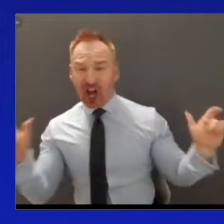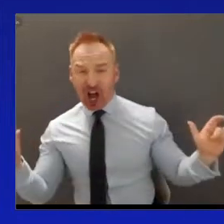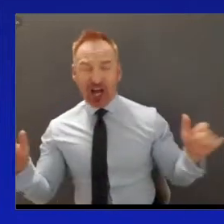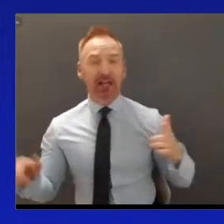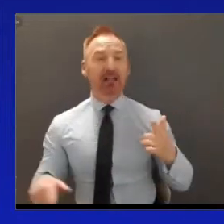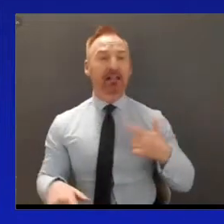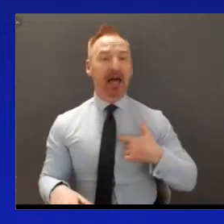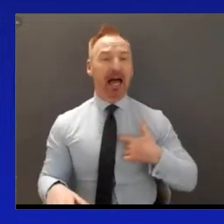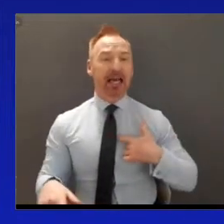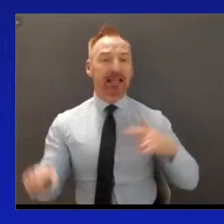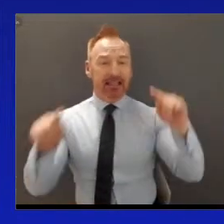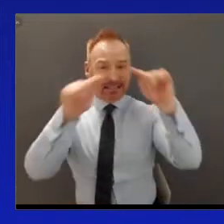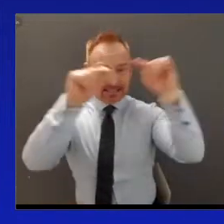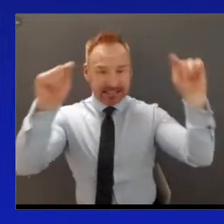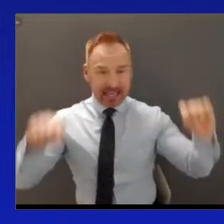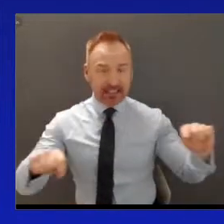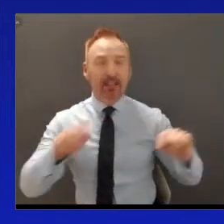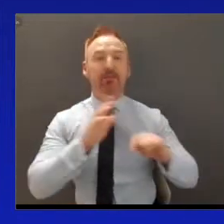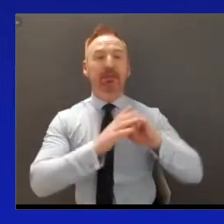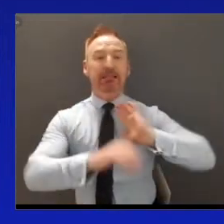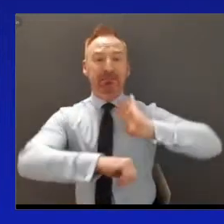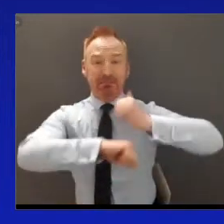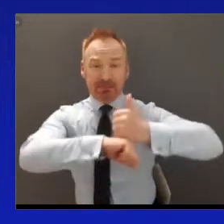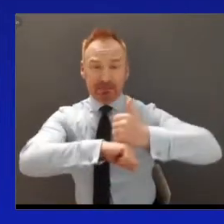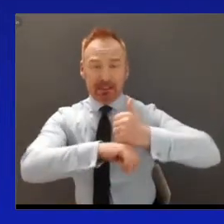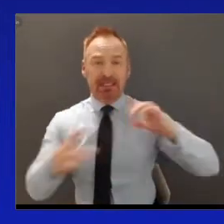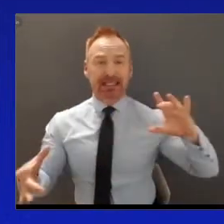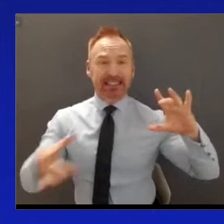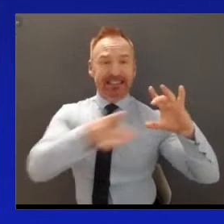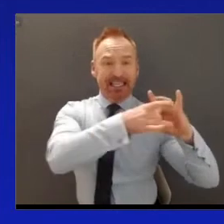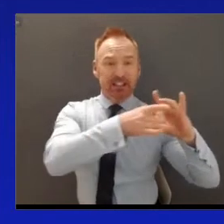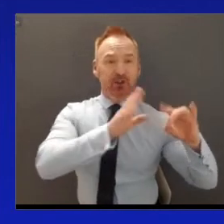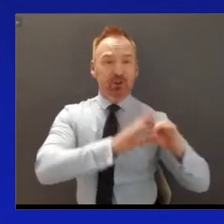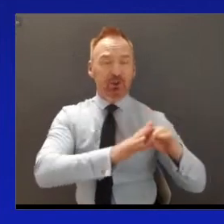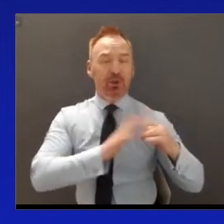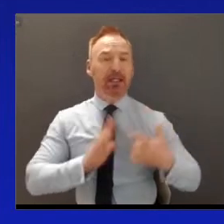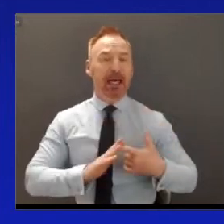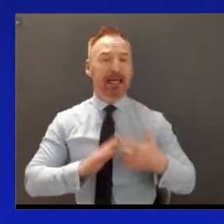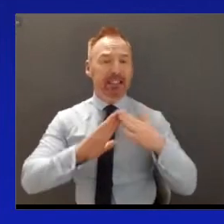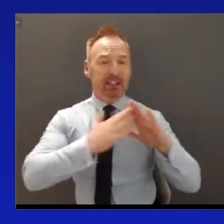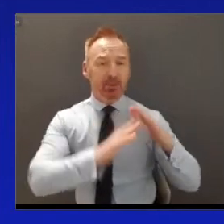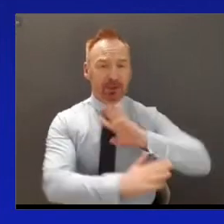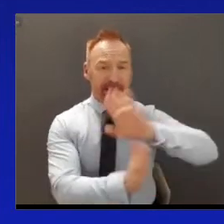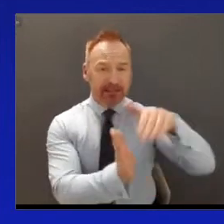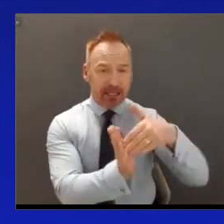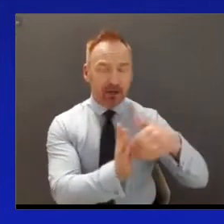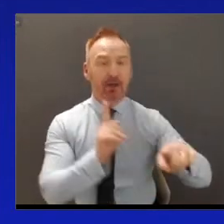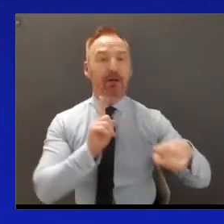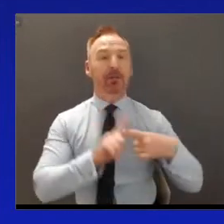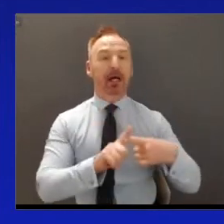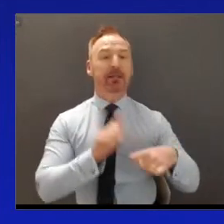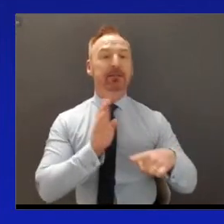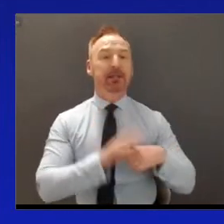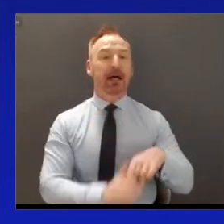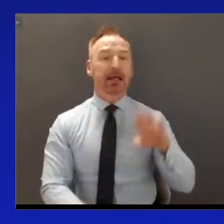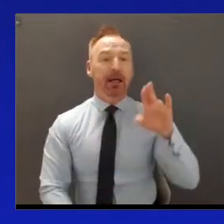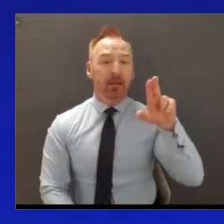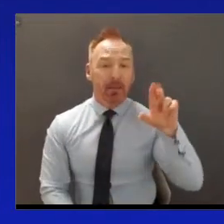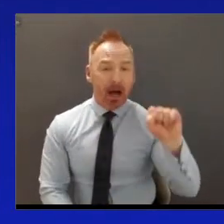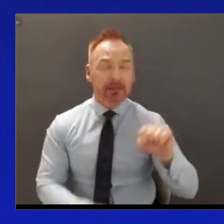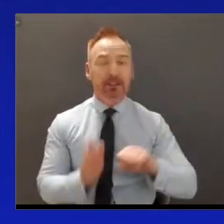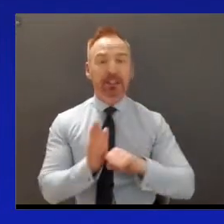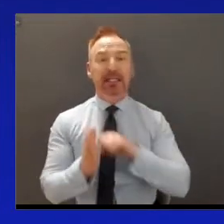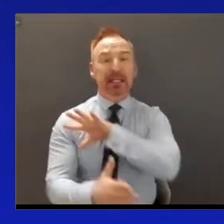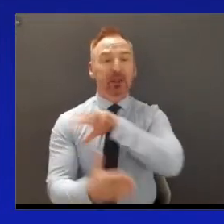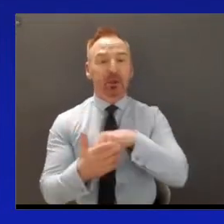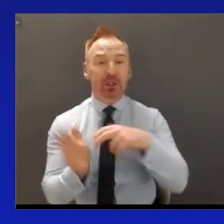up attached to a community center. We have the paramedic mobile buses. So with nurses and paramedics and public health